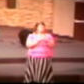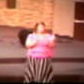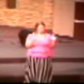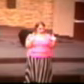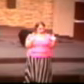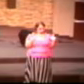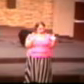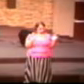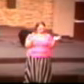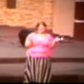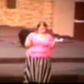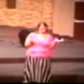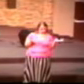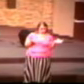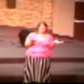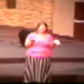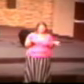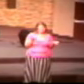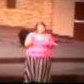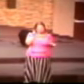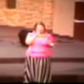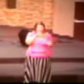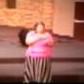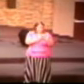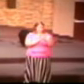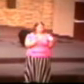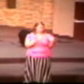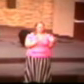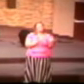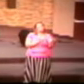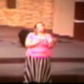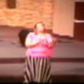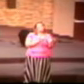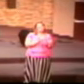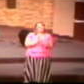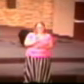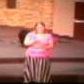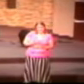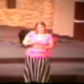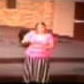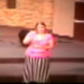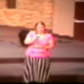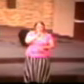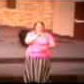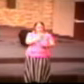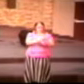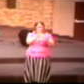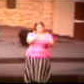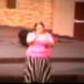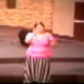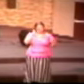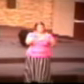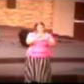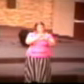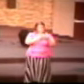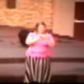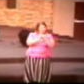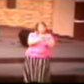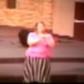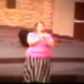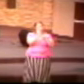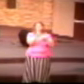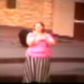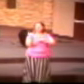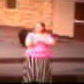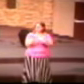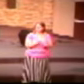It may sound simple, but their desire, their devotion to be together is only as